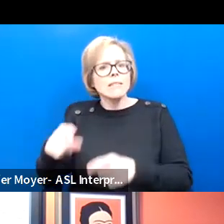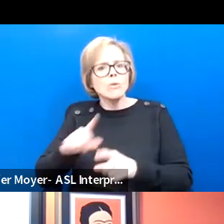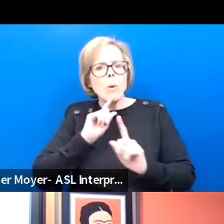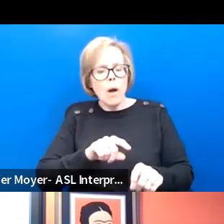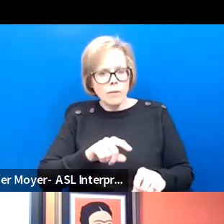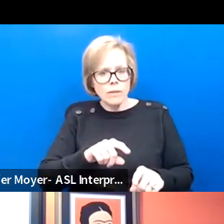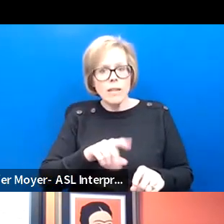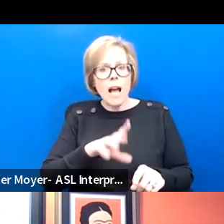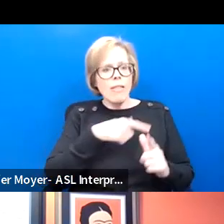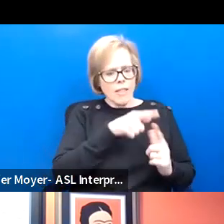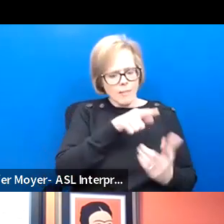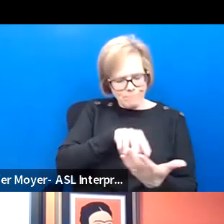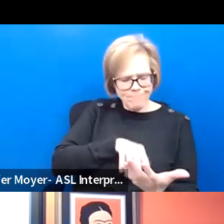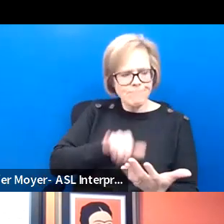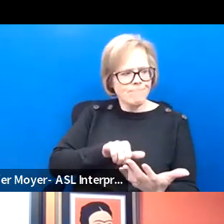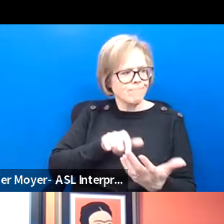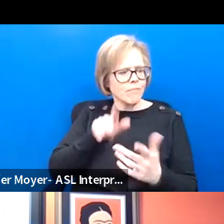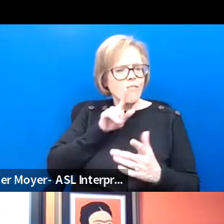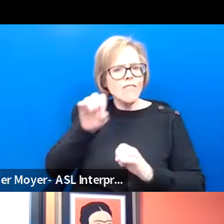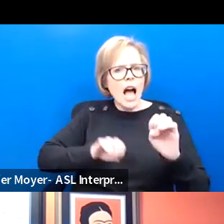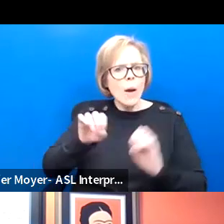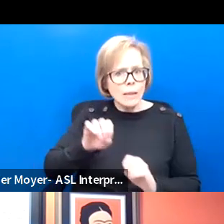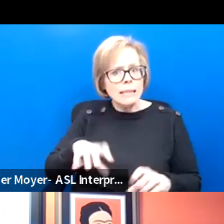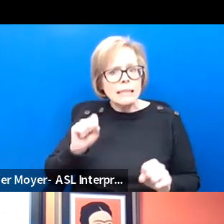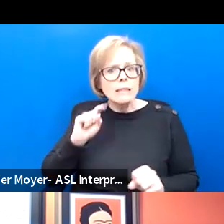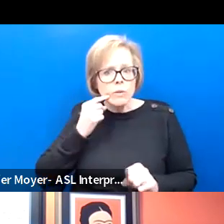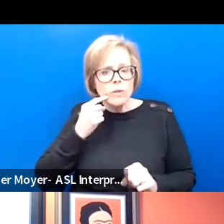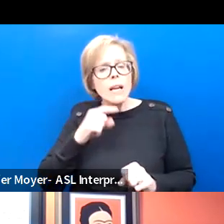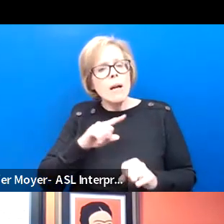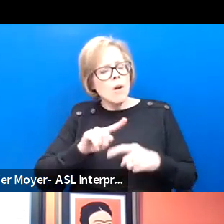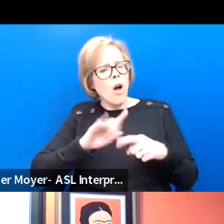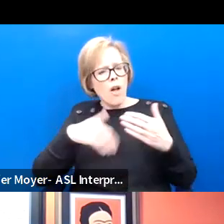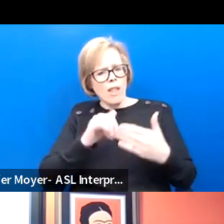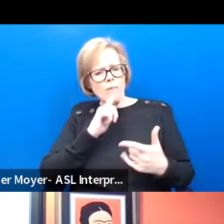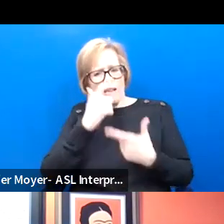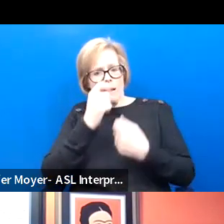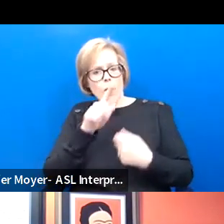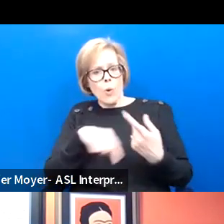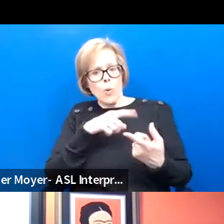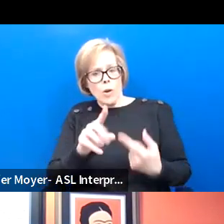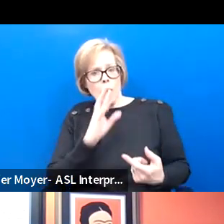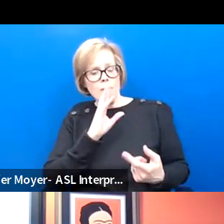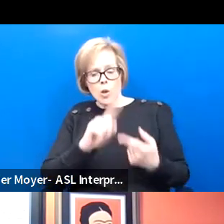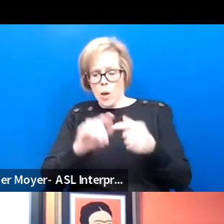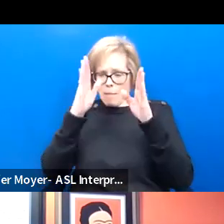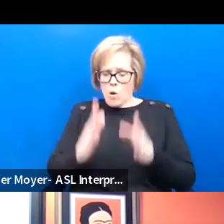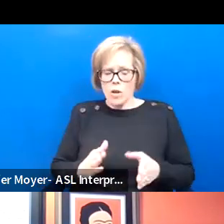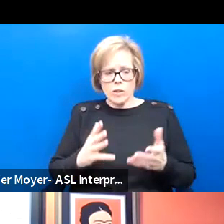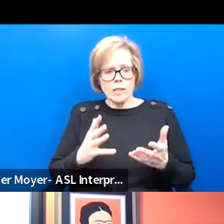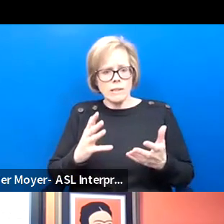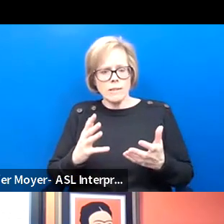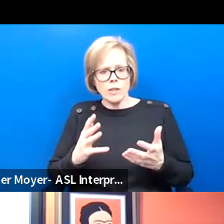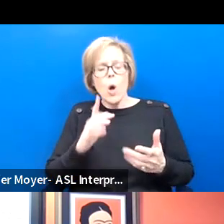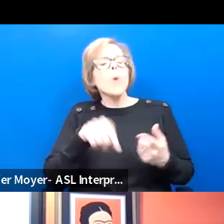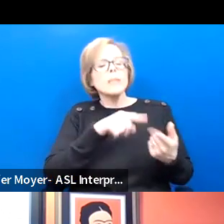at. But all of this is really interesting because when you're speaking to a person, a patient